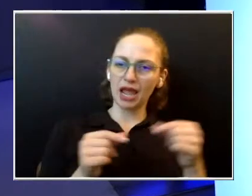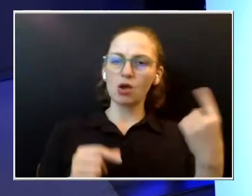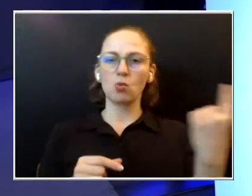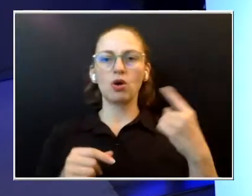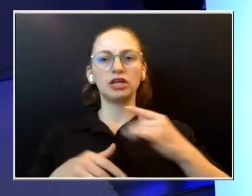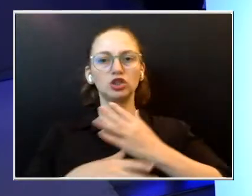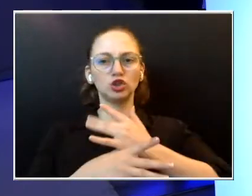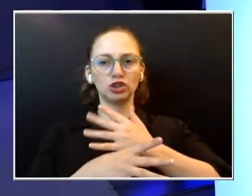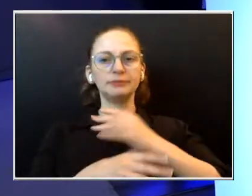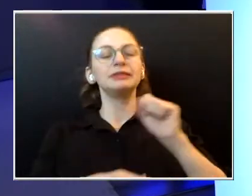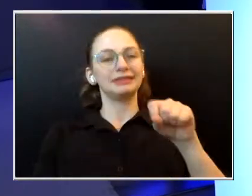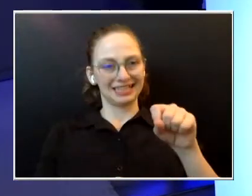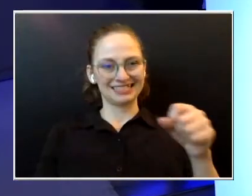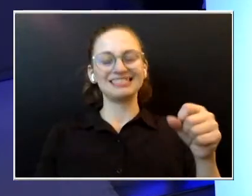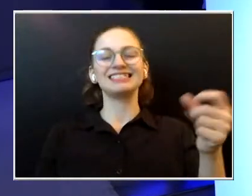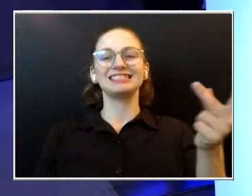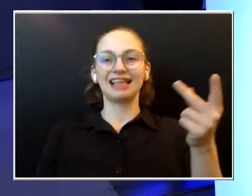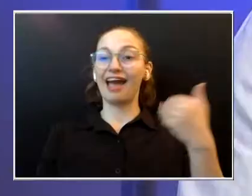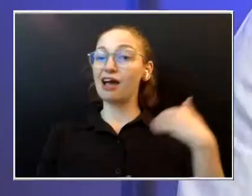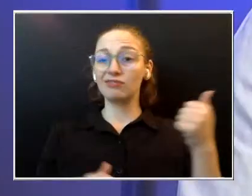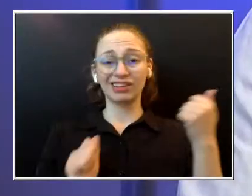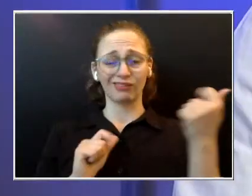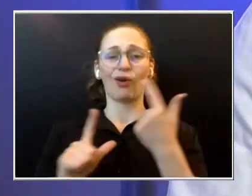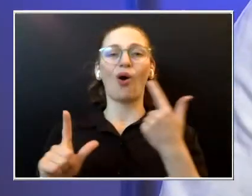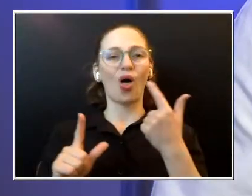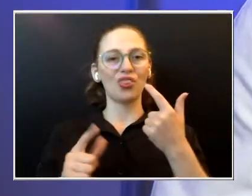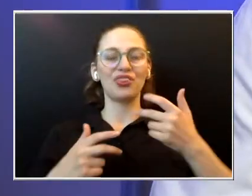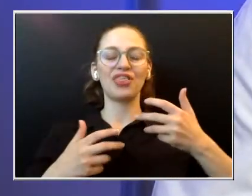ion facilities in the world, but I think